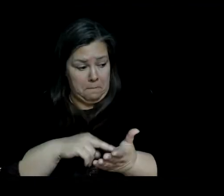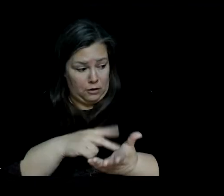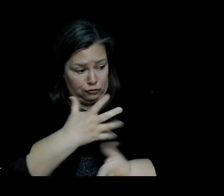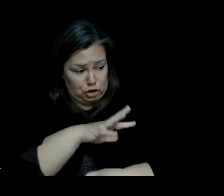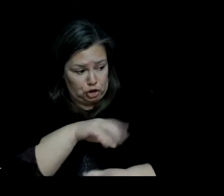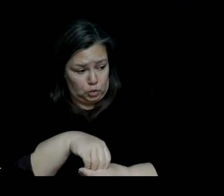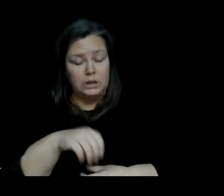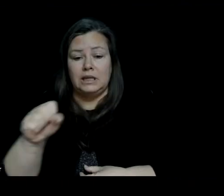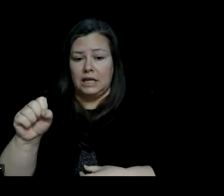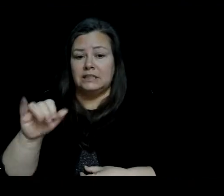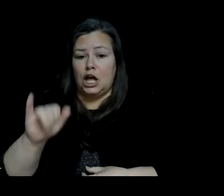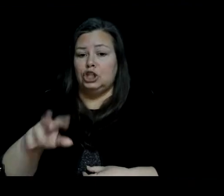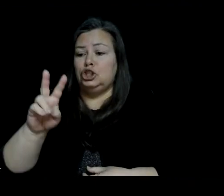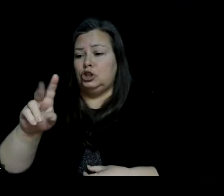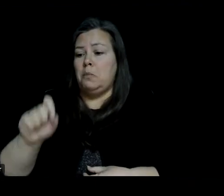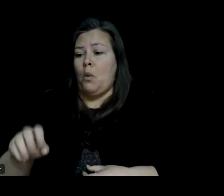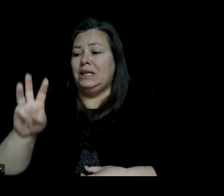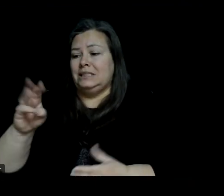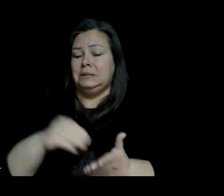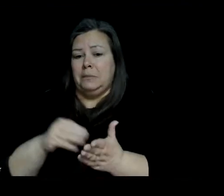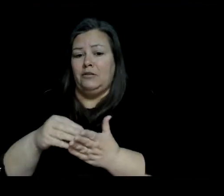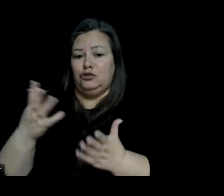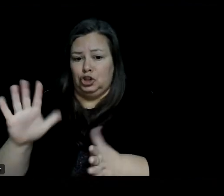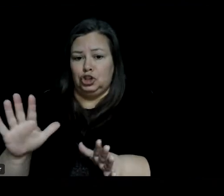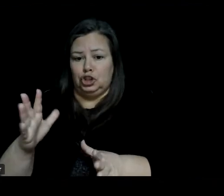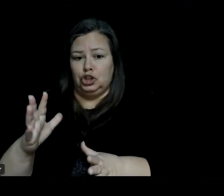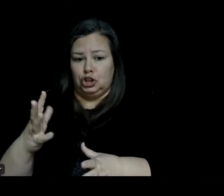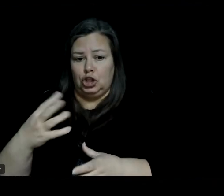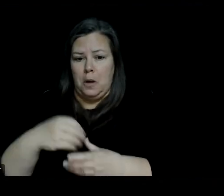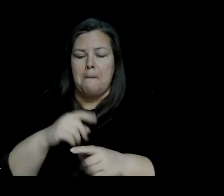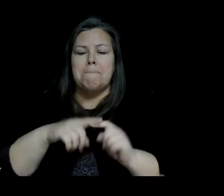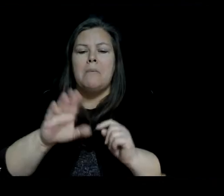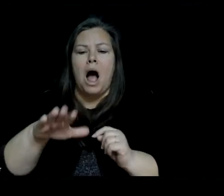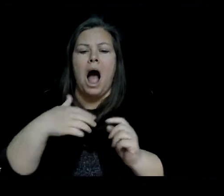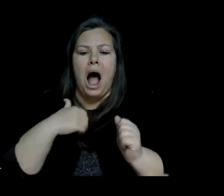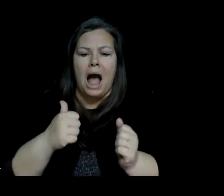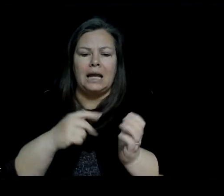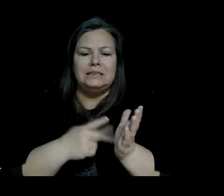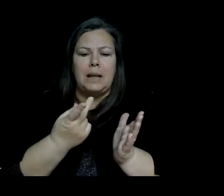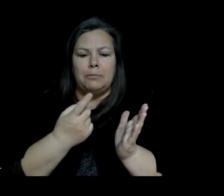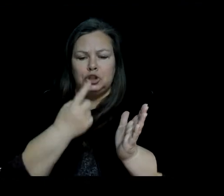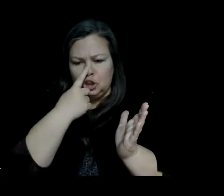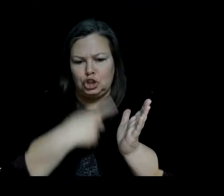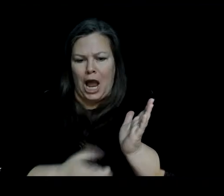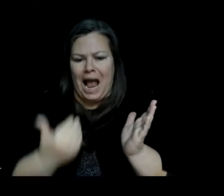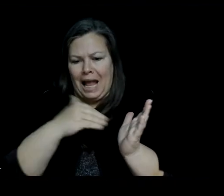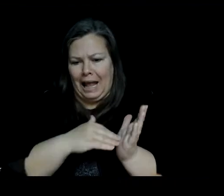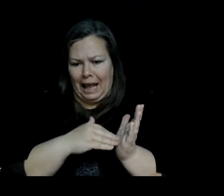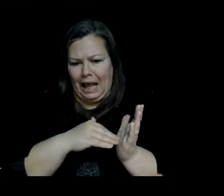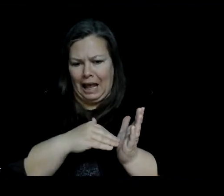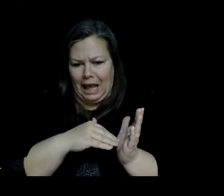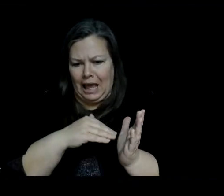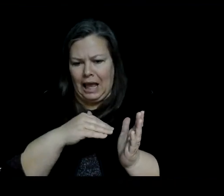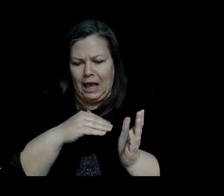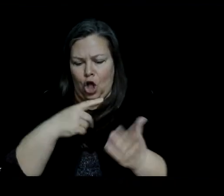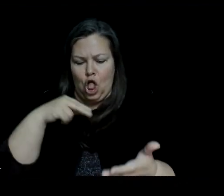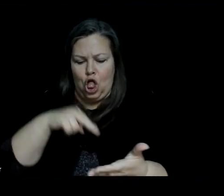Yes, the 2.6 million. Okay. And again, I can double check that with the agency and once I get back to my